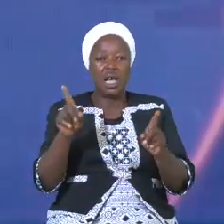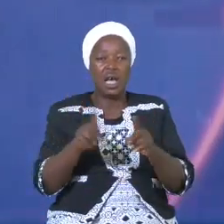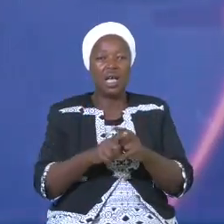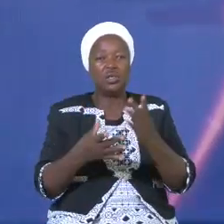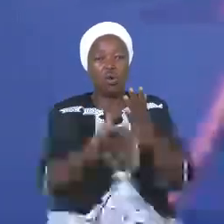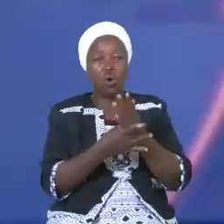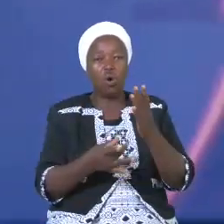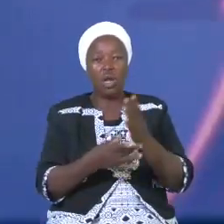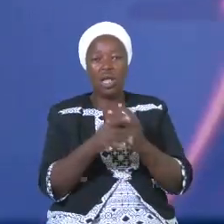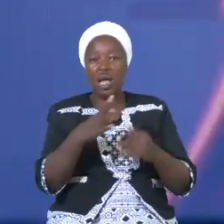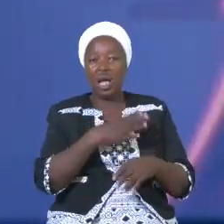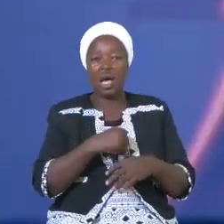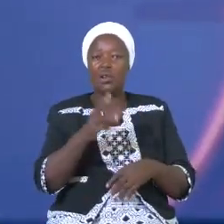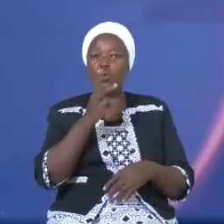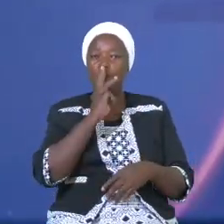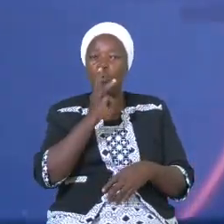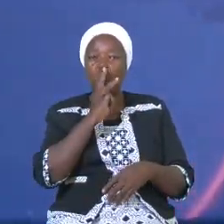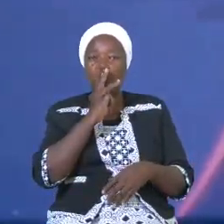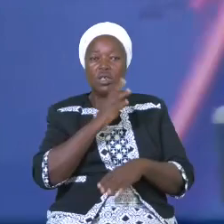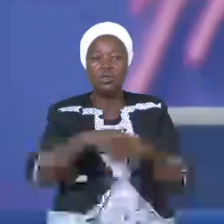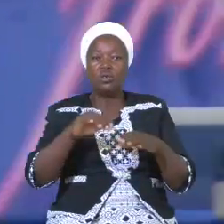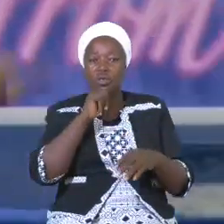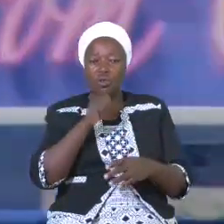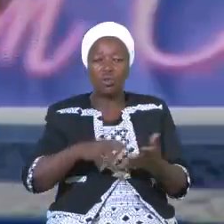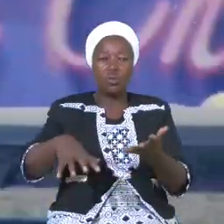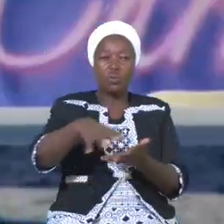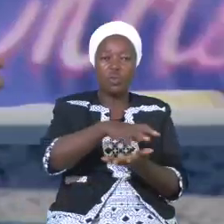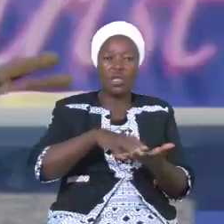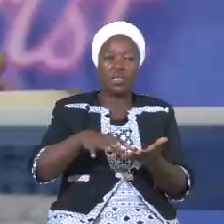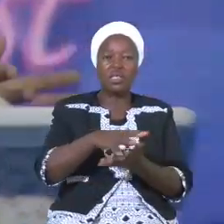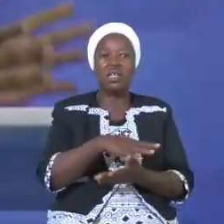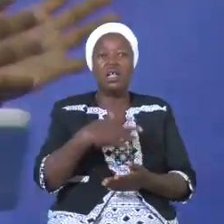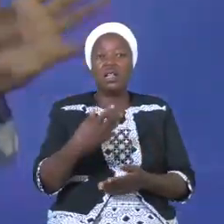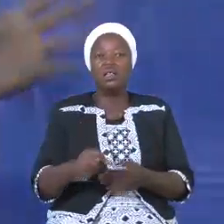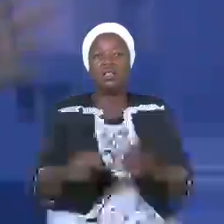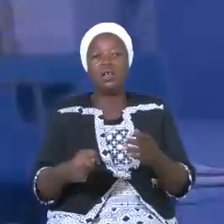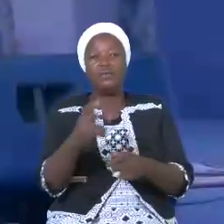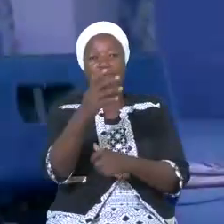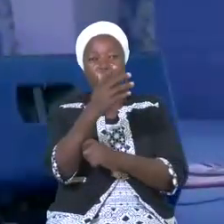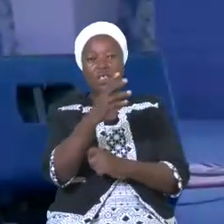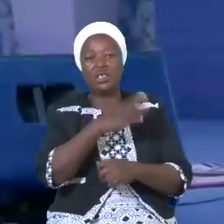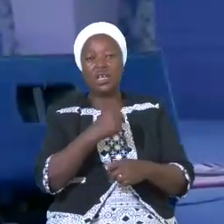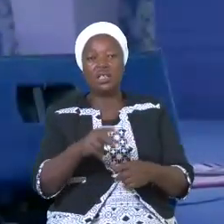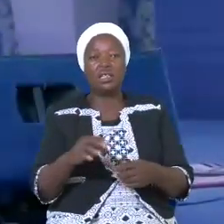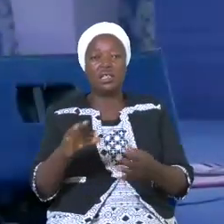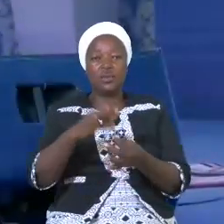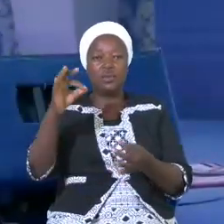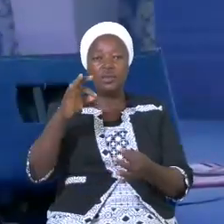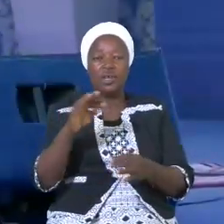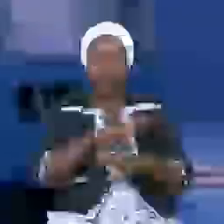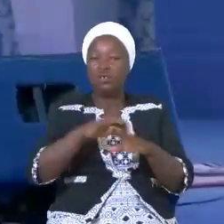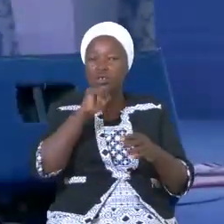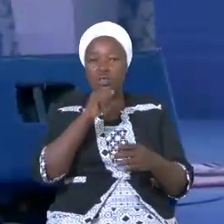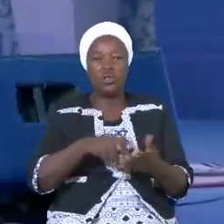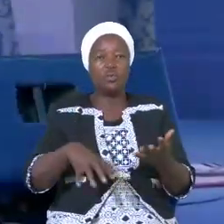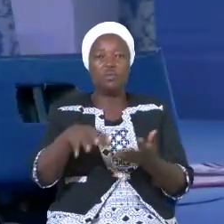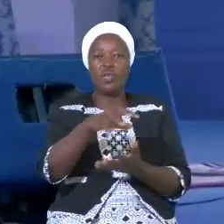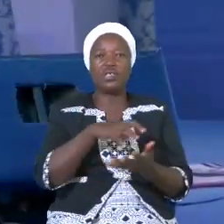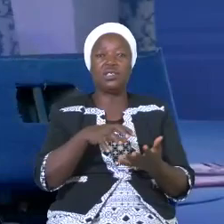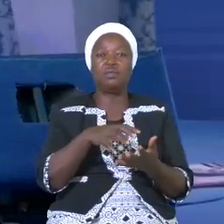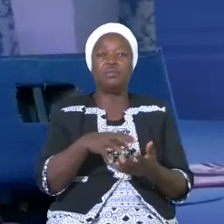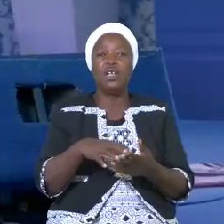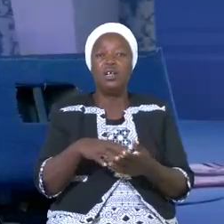water do not mix the flesh and the spirits do not mix the sort of the